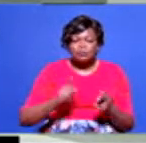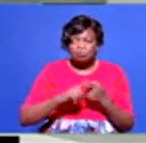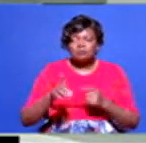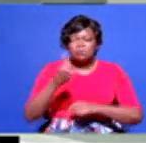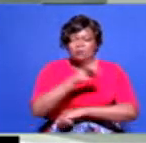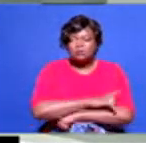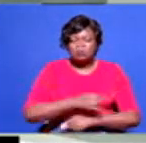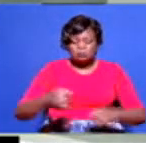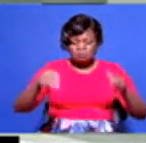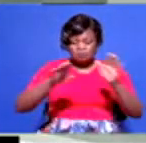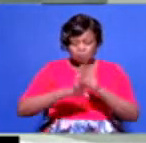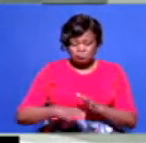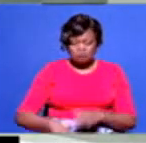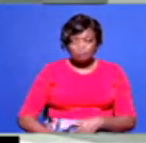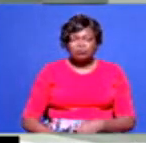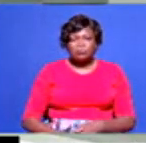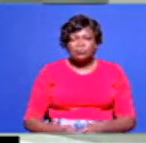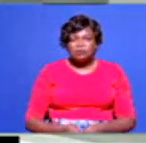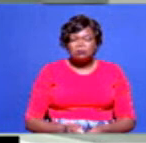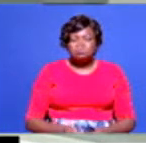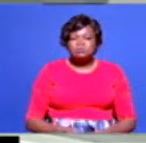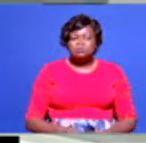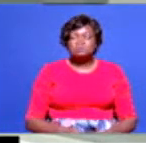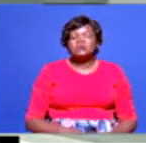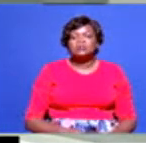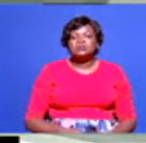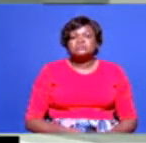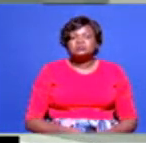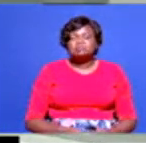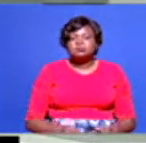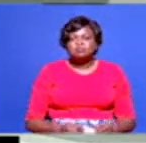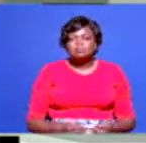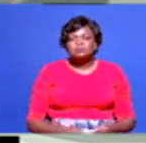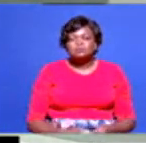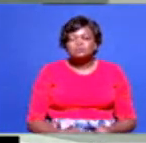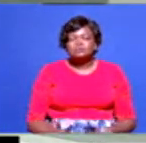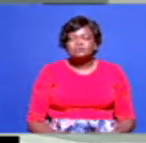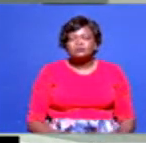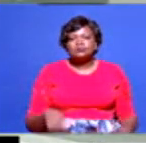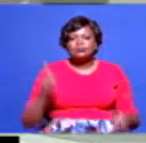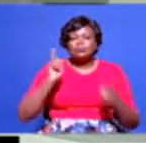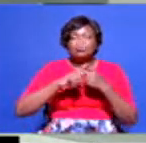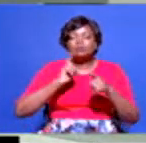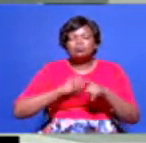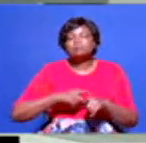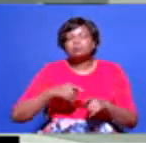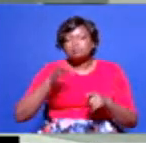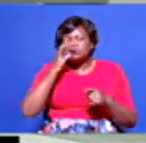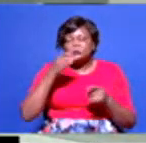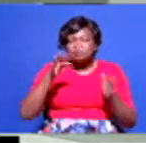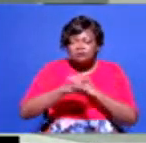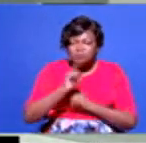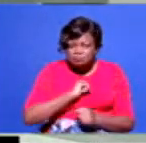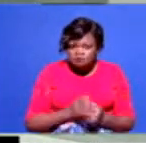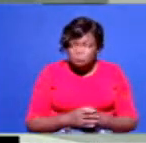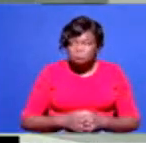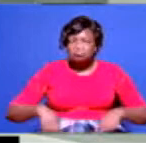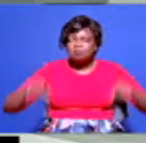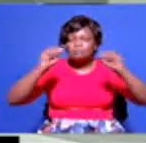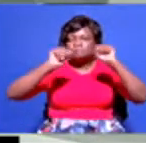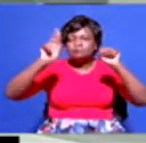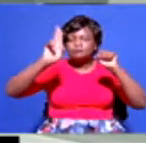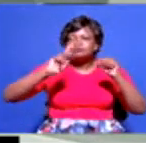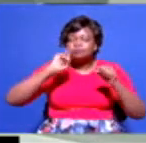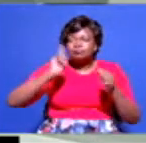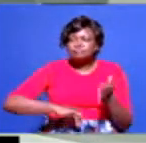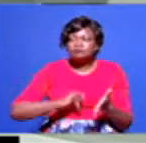the late president's interment. So let's begin the Prime Edition tonight. Now, President Uhuru Kenyatta has eulogized